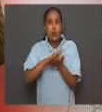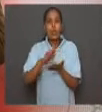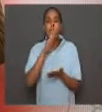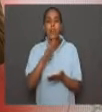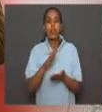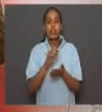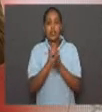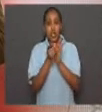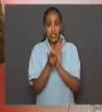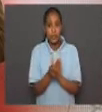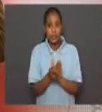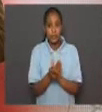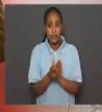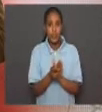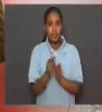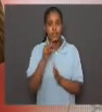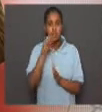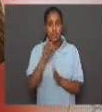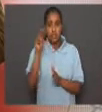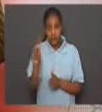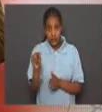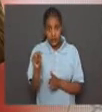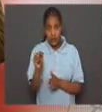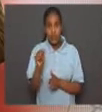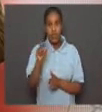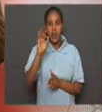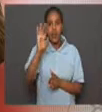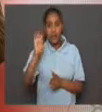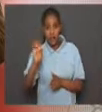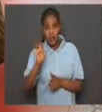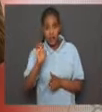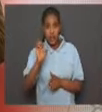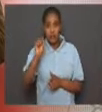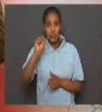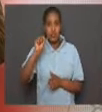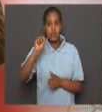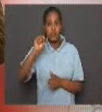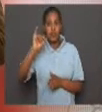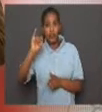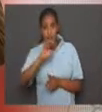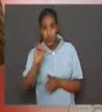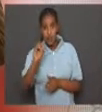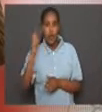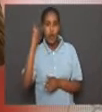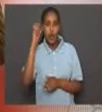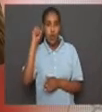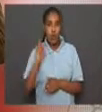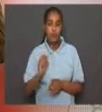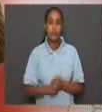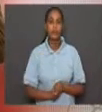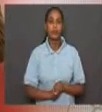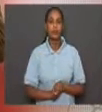impurities such as zinc, iron, silver, and gold.